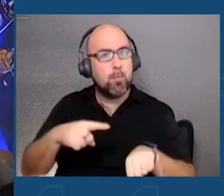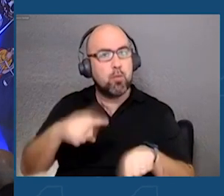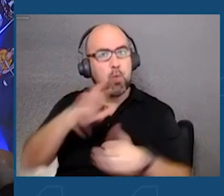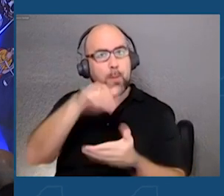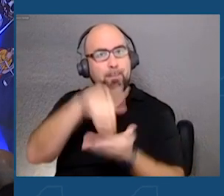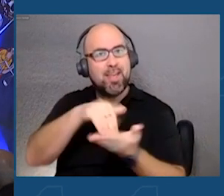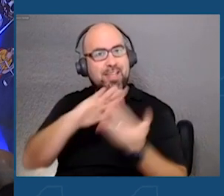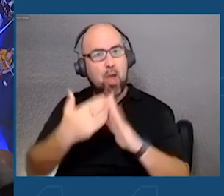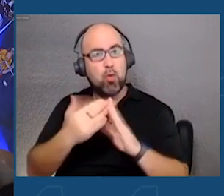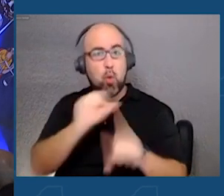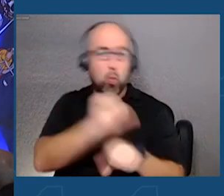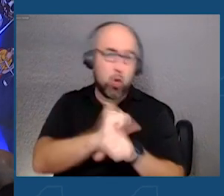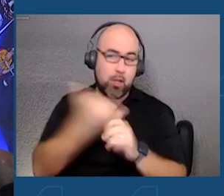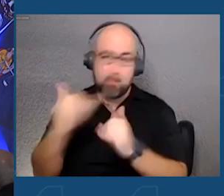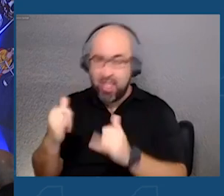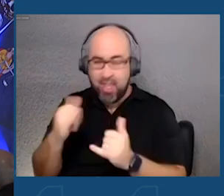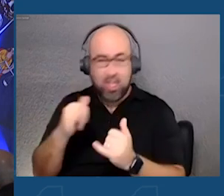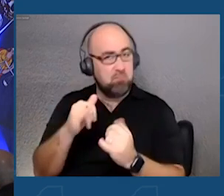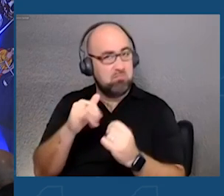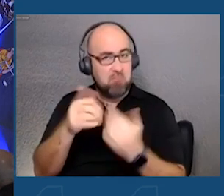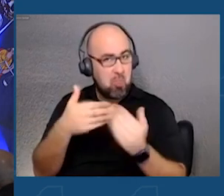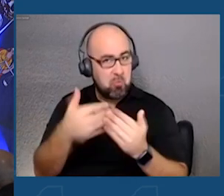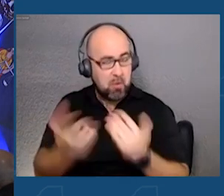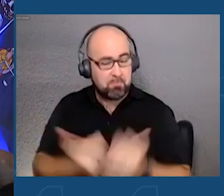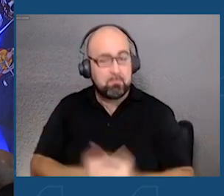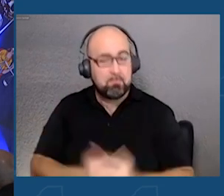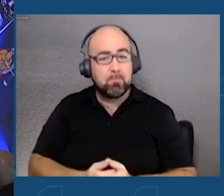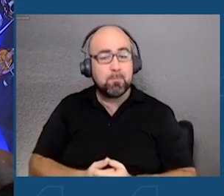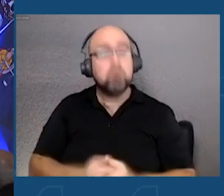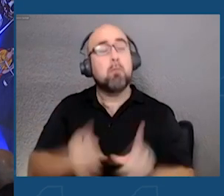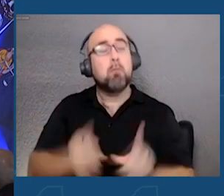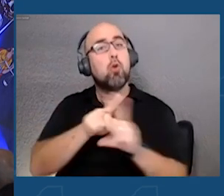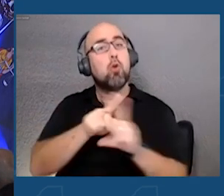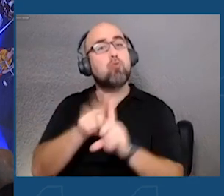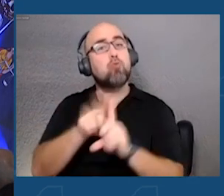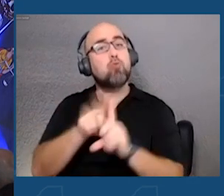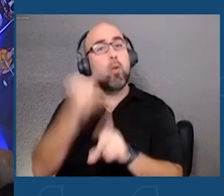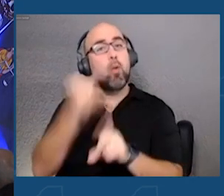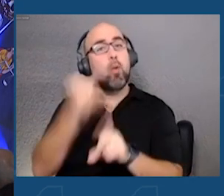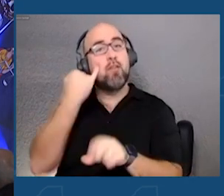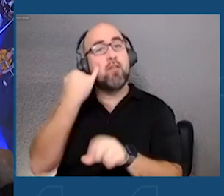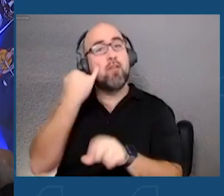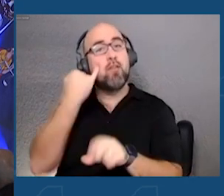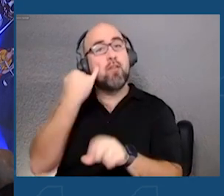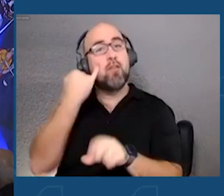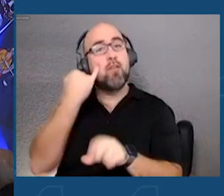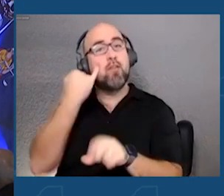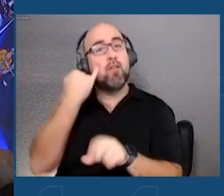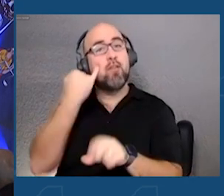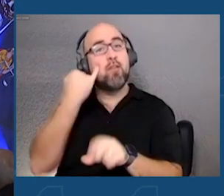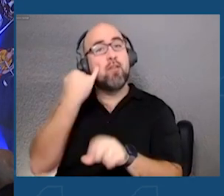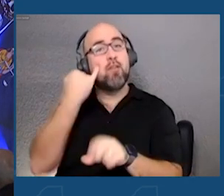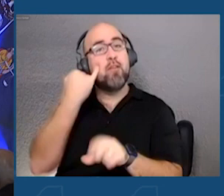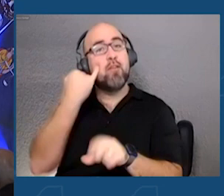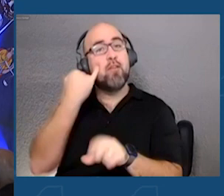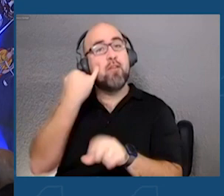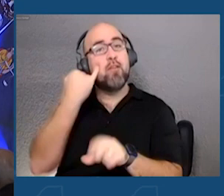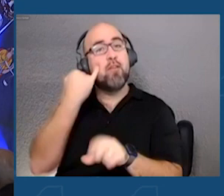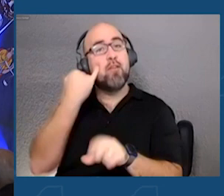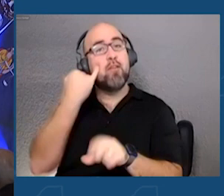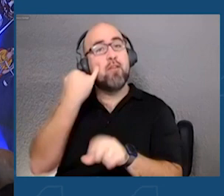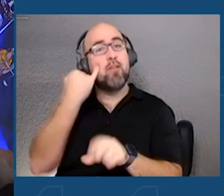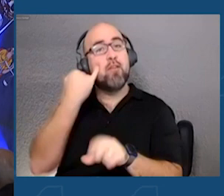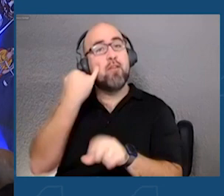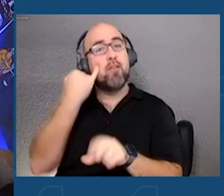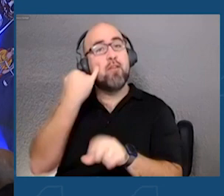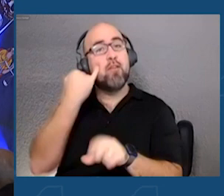you're working at one of the emerging and growing hubs, business hubs in the outer boroughs, places that in some ways have done really